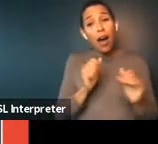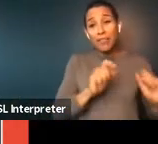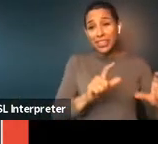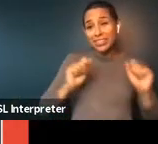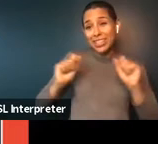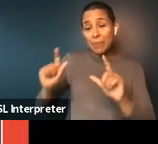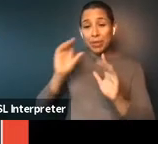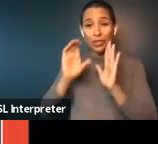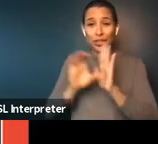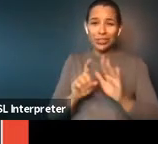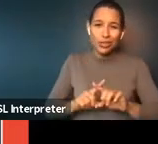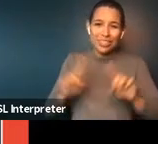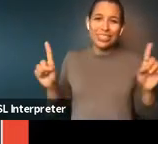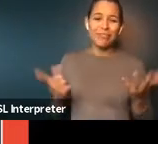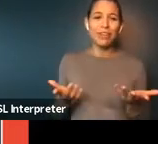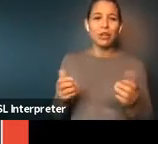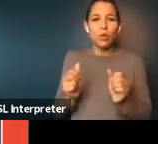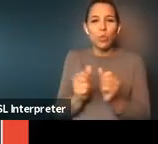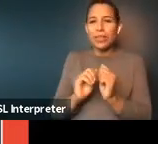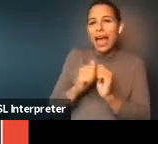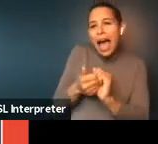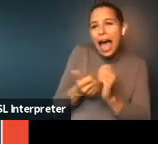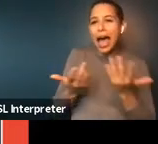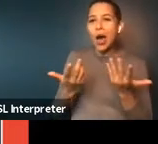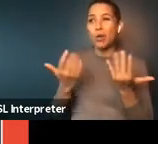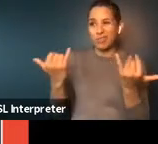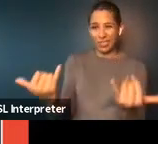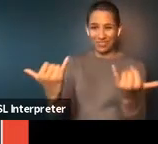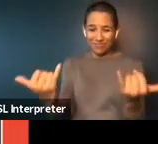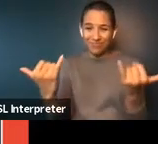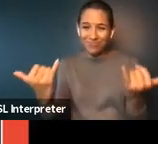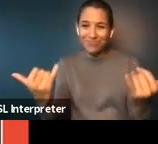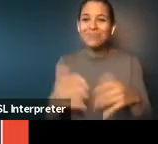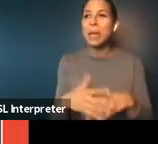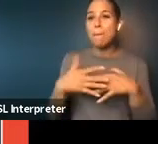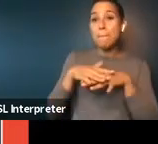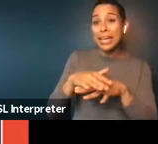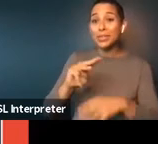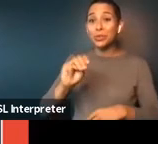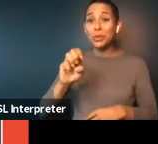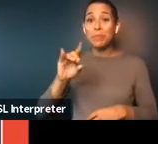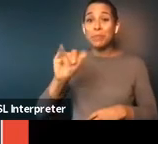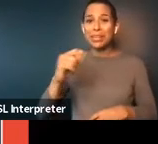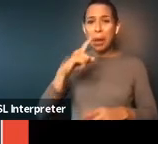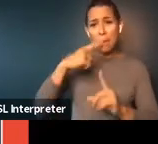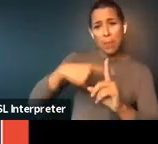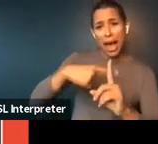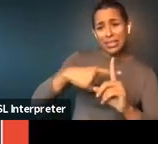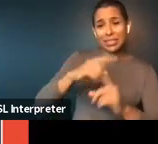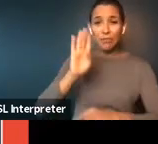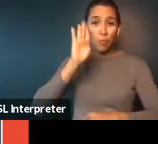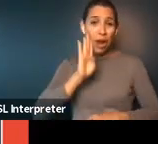of way that mainstream media posited brown femininity, which was like something abject